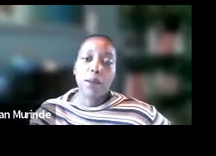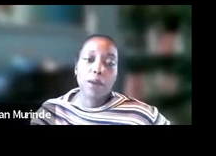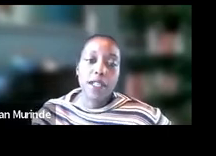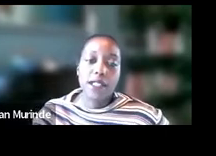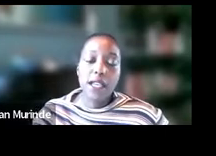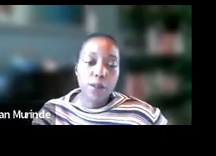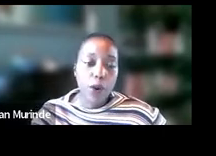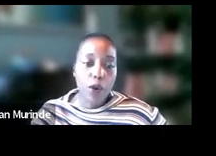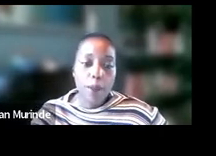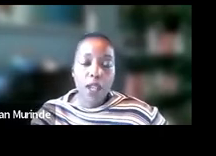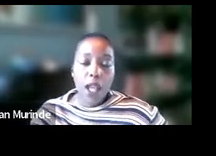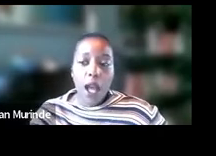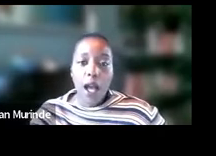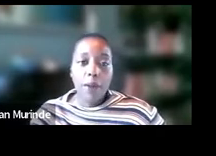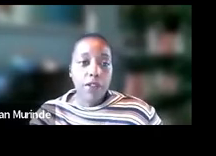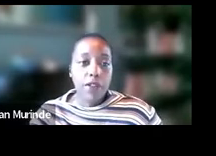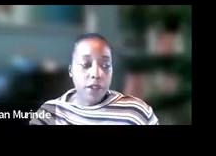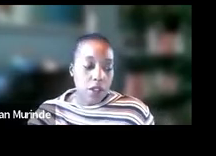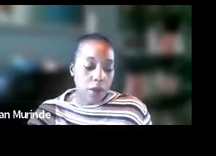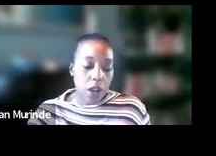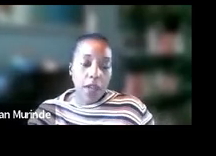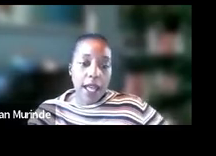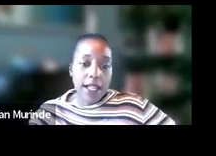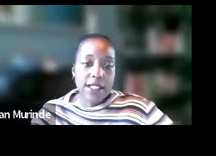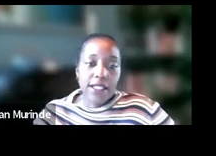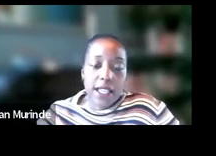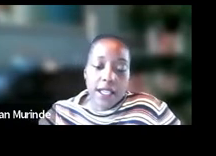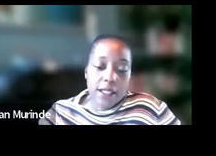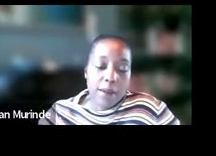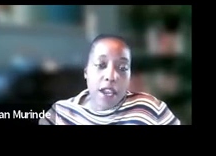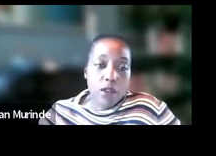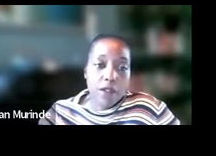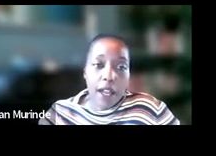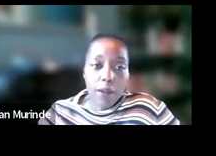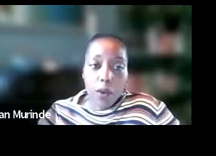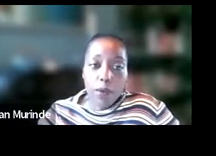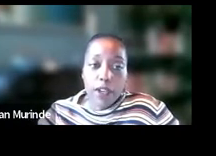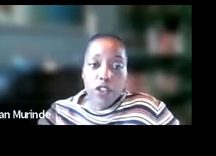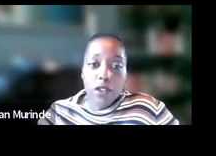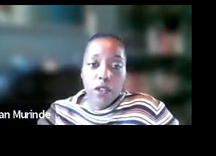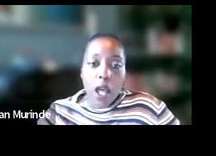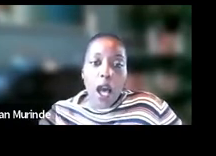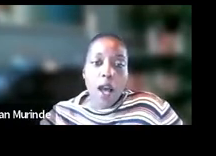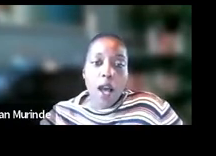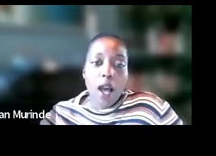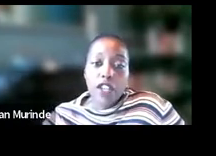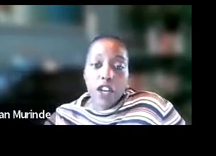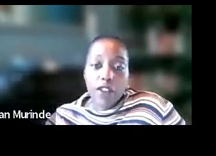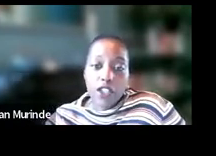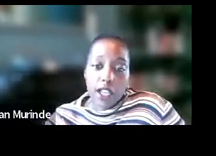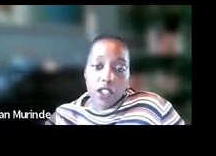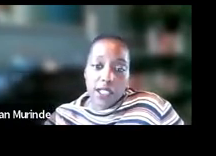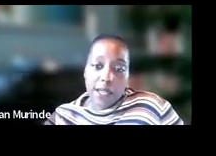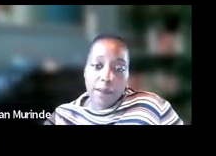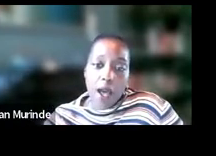tech employment and skills program. And for those of you who don't know, the LLDC is a mayoral development corporation and